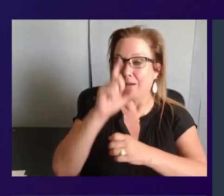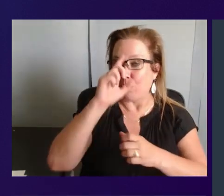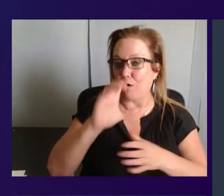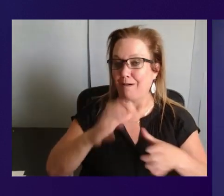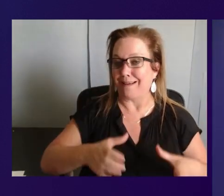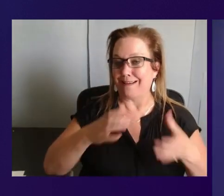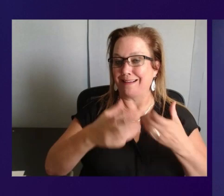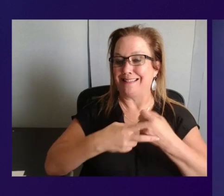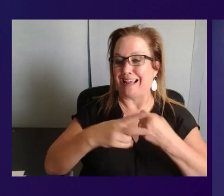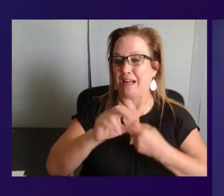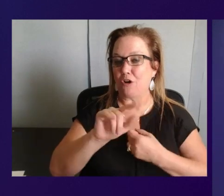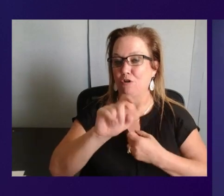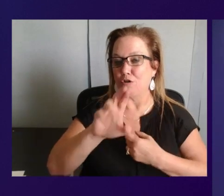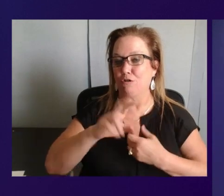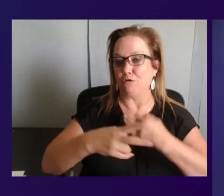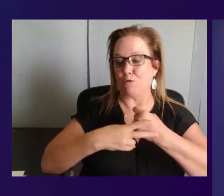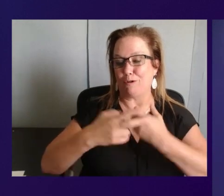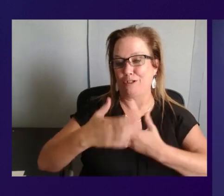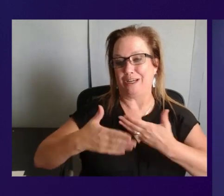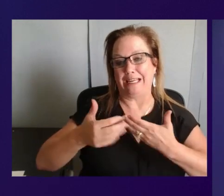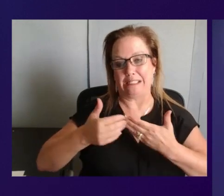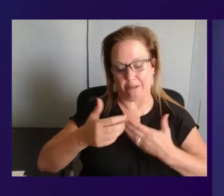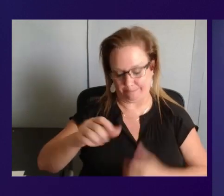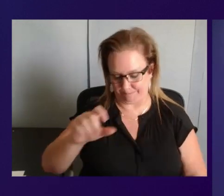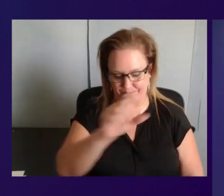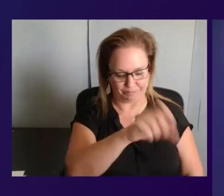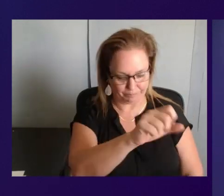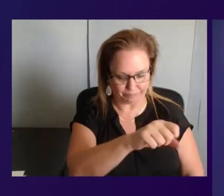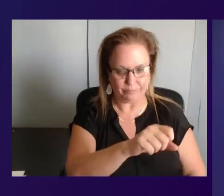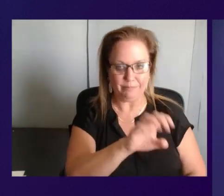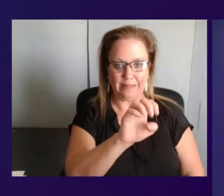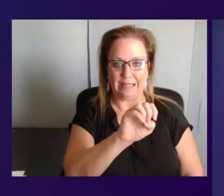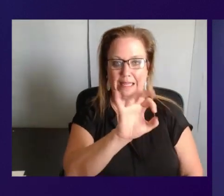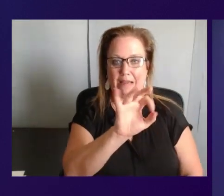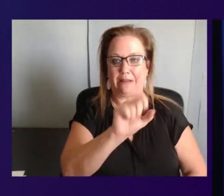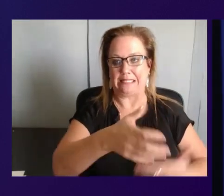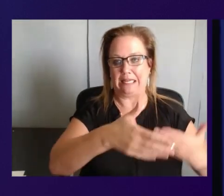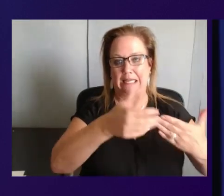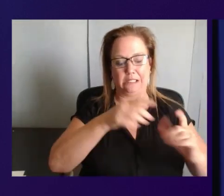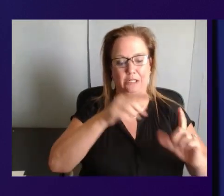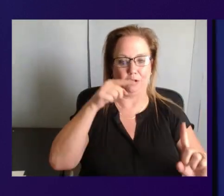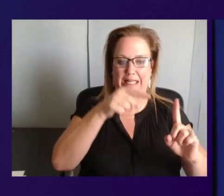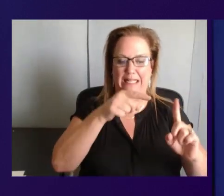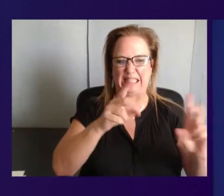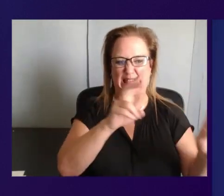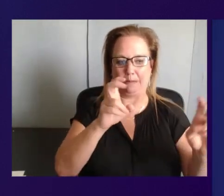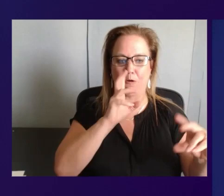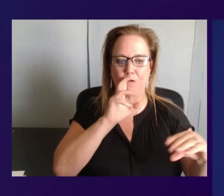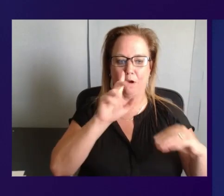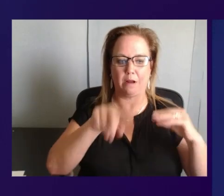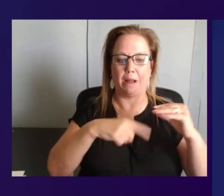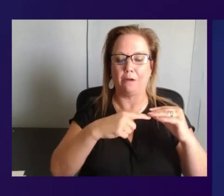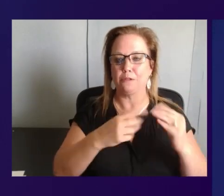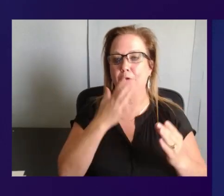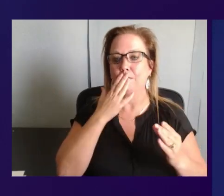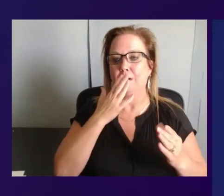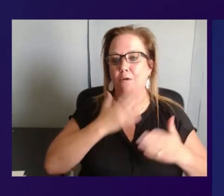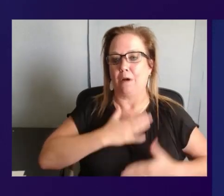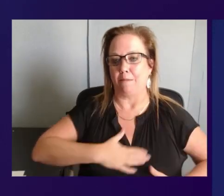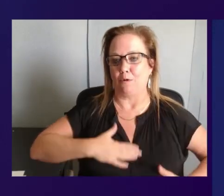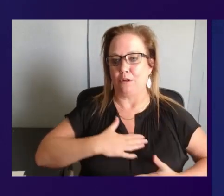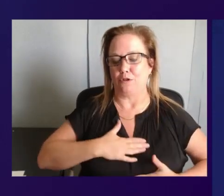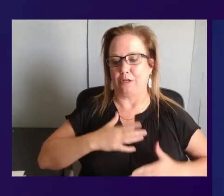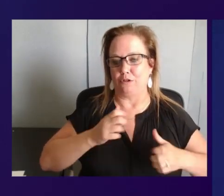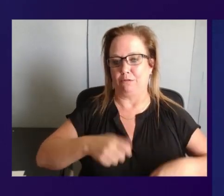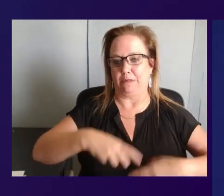storage even easier. Yeah, and that using EFS easier is one of the themes that we're going to talk about. So thanks, Sebi. Appreciate you teeing that up so